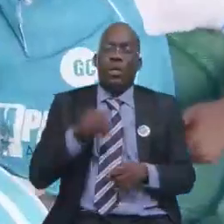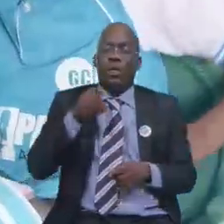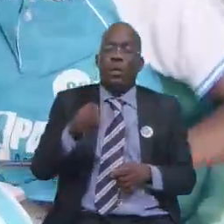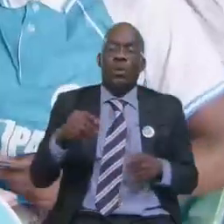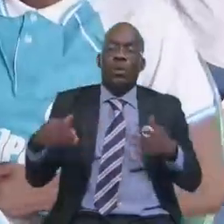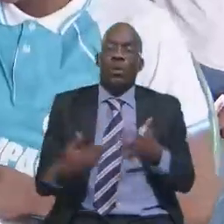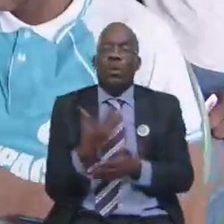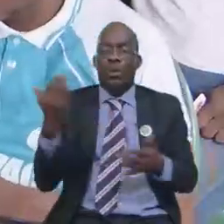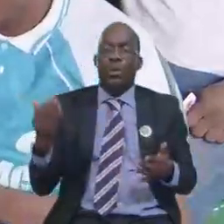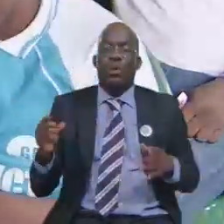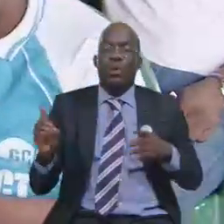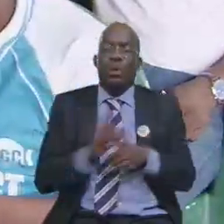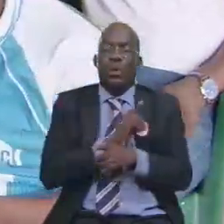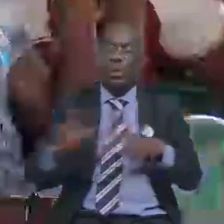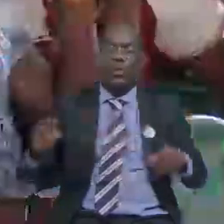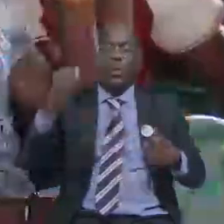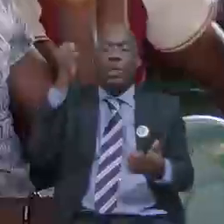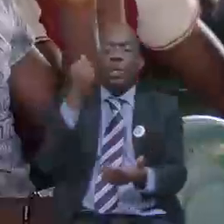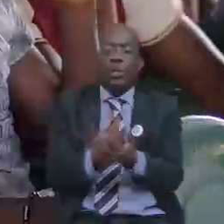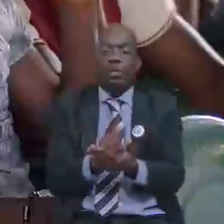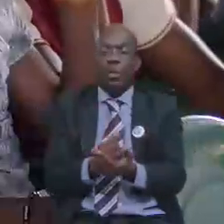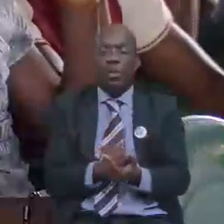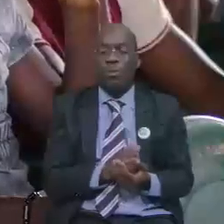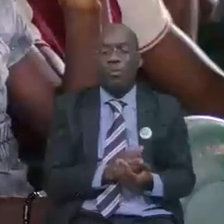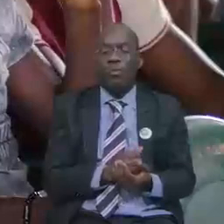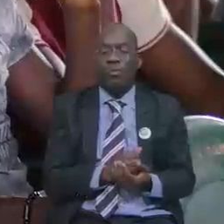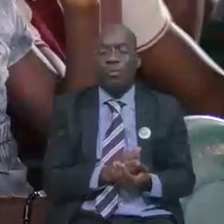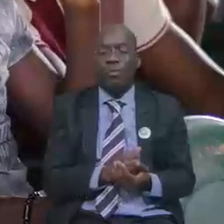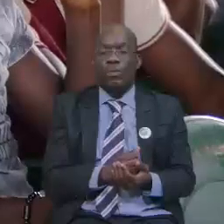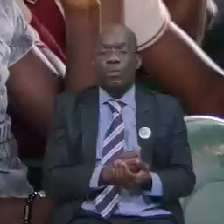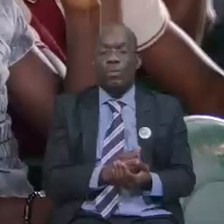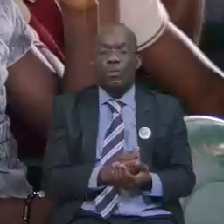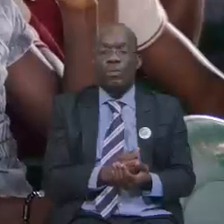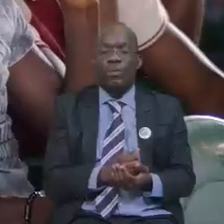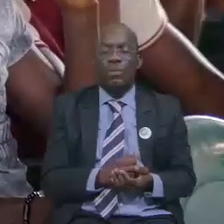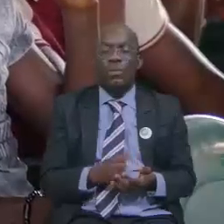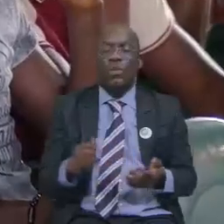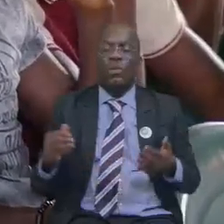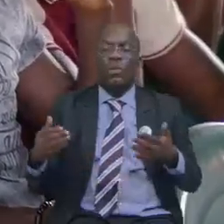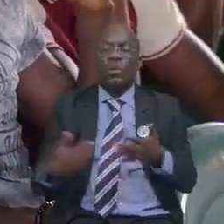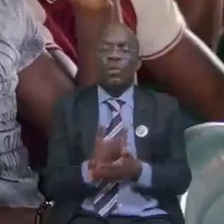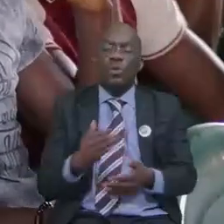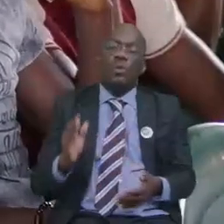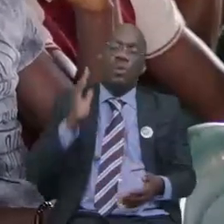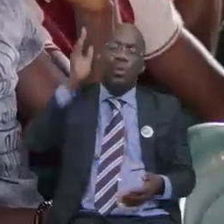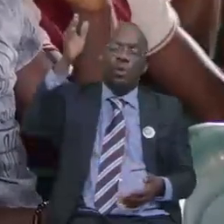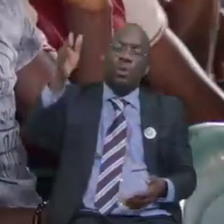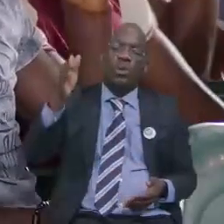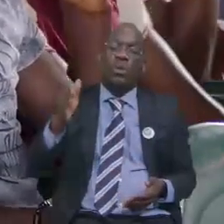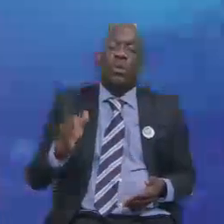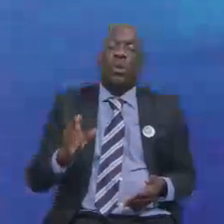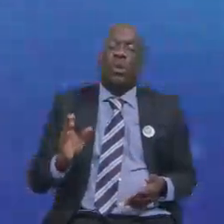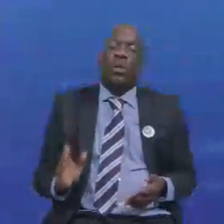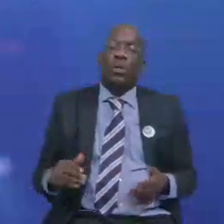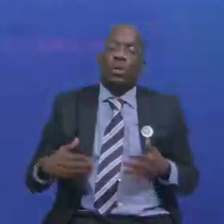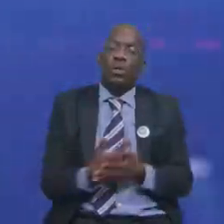new discipline. Amen. A new destiny, a new destination. We're coming